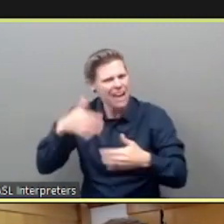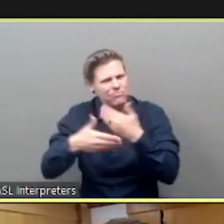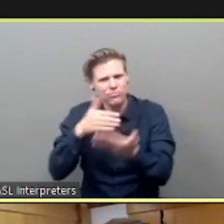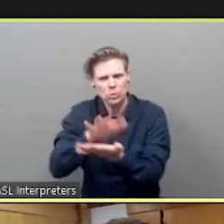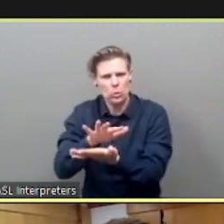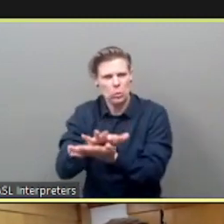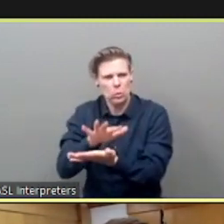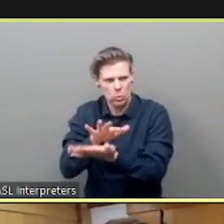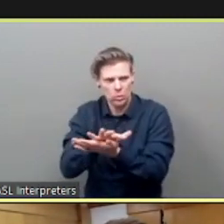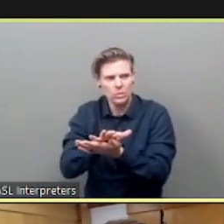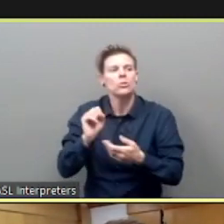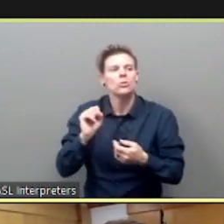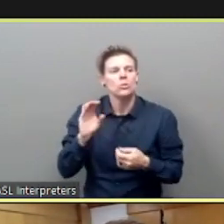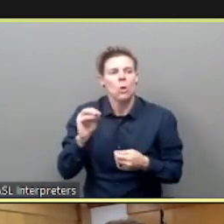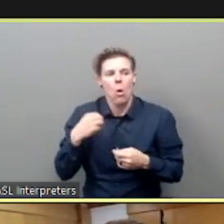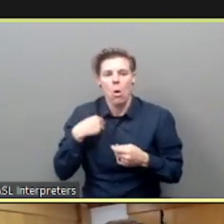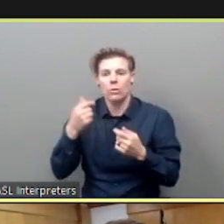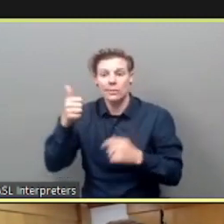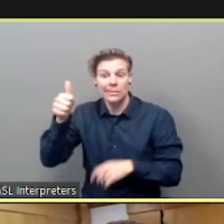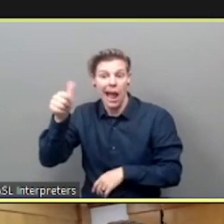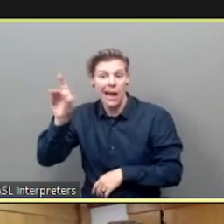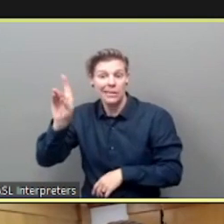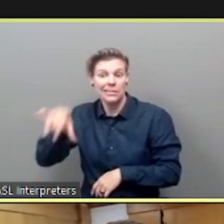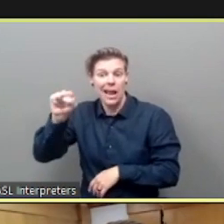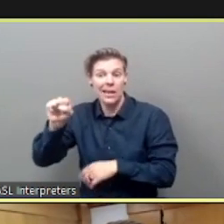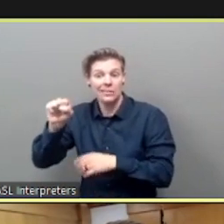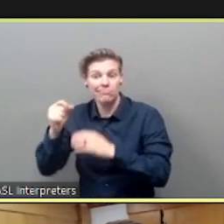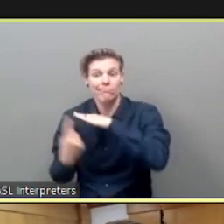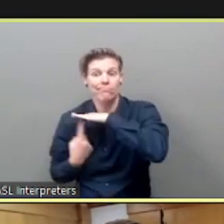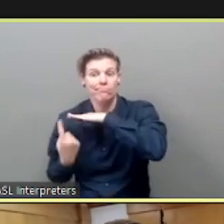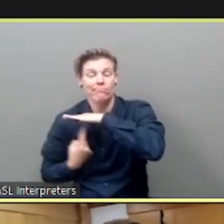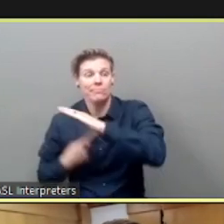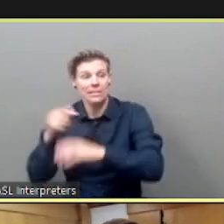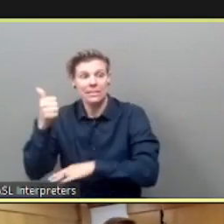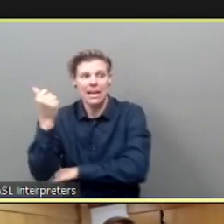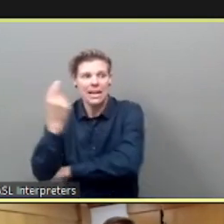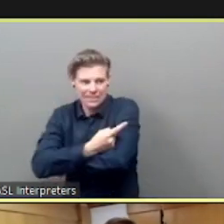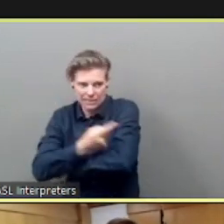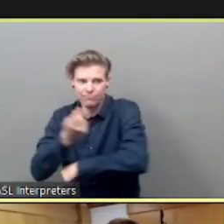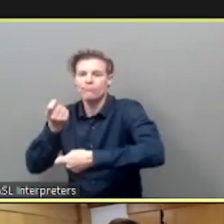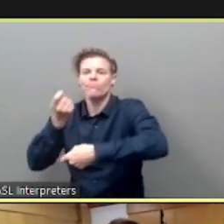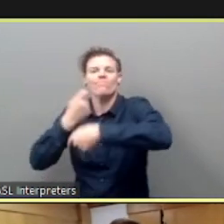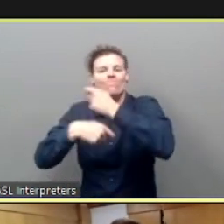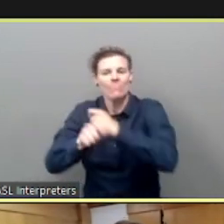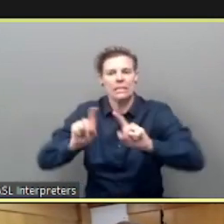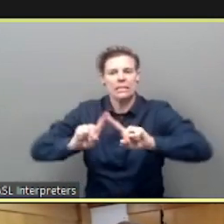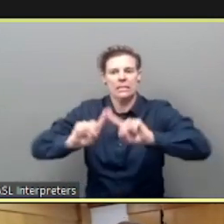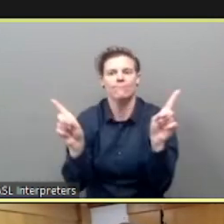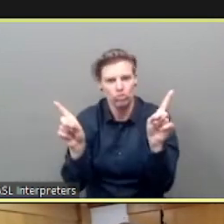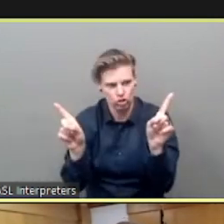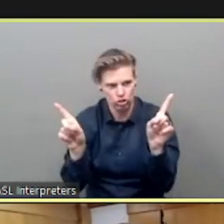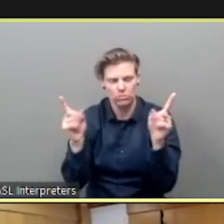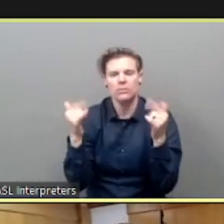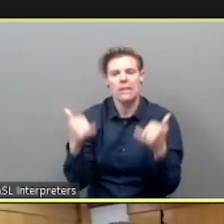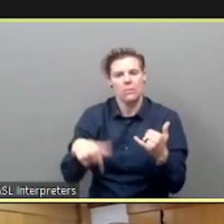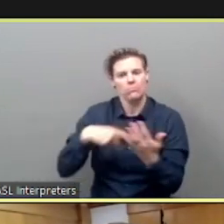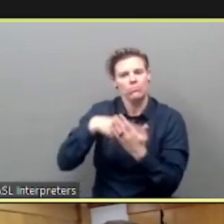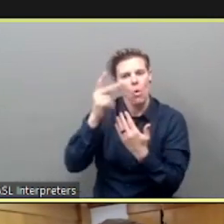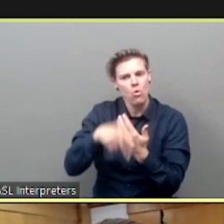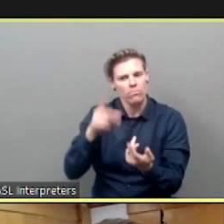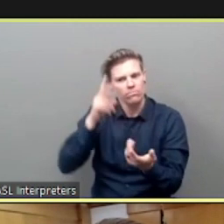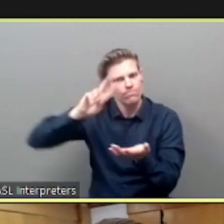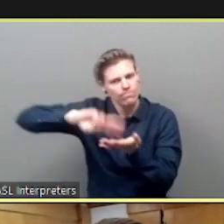10-day quarantine. It is a part of a 1, 3,